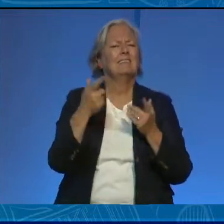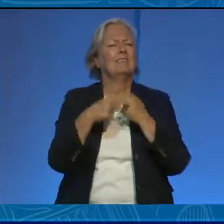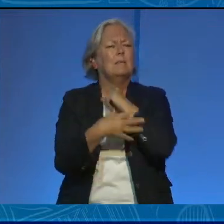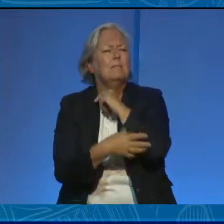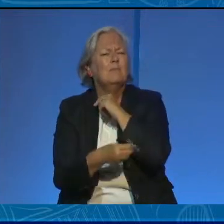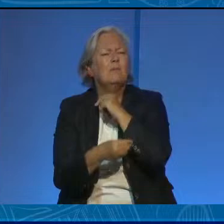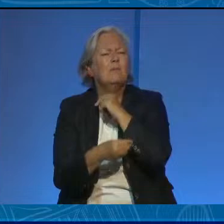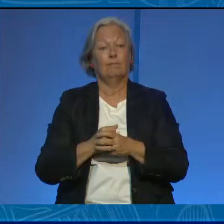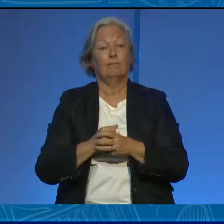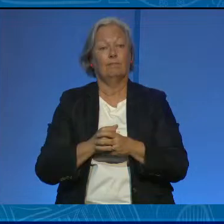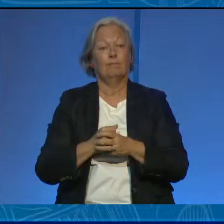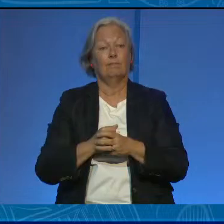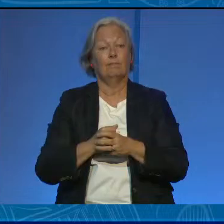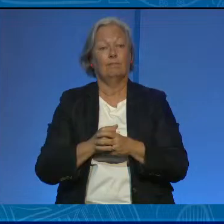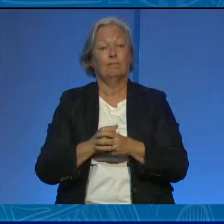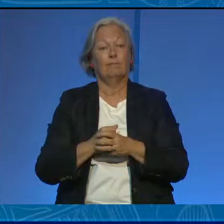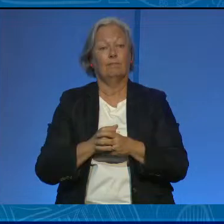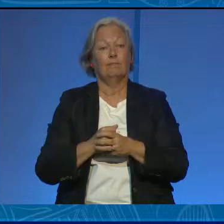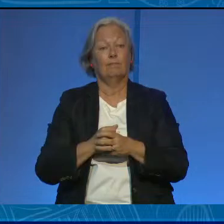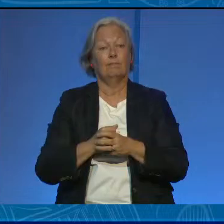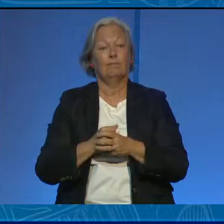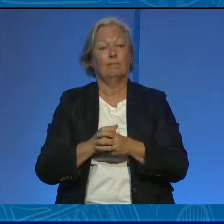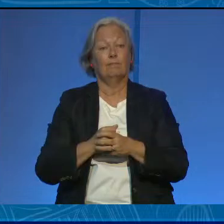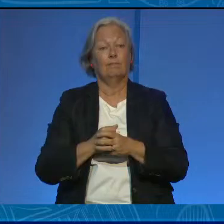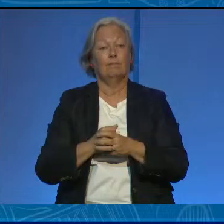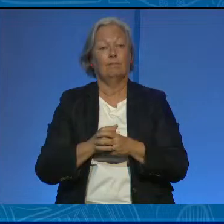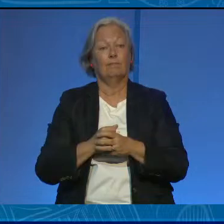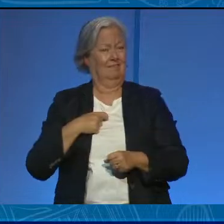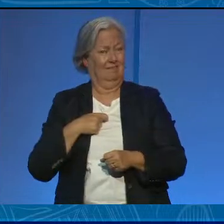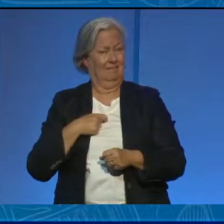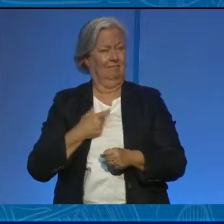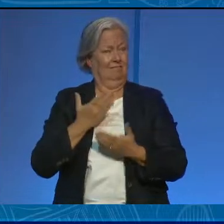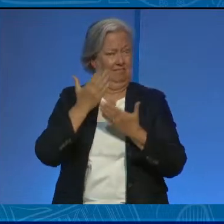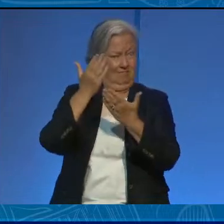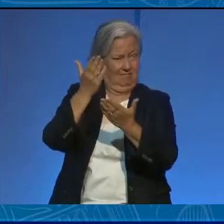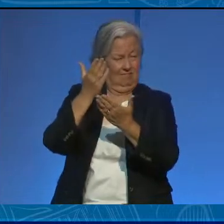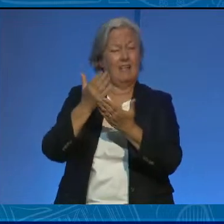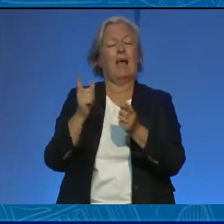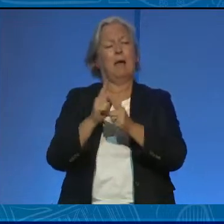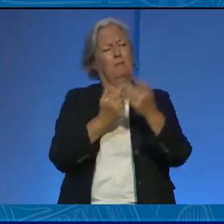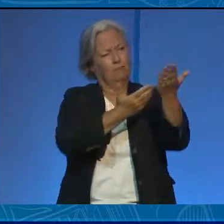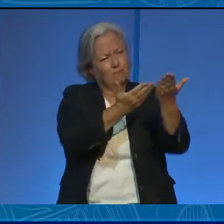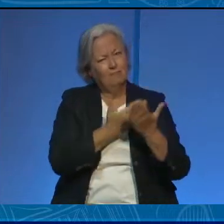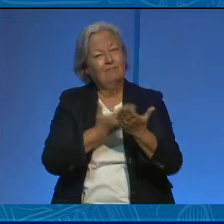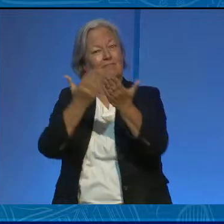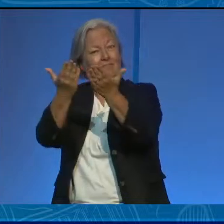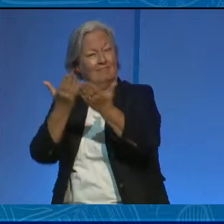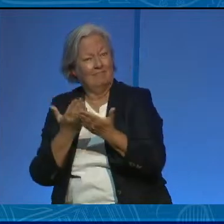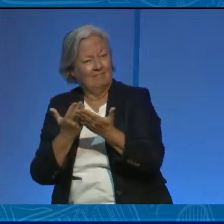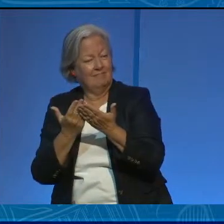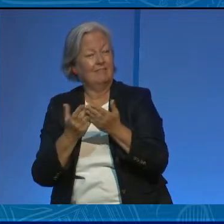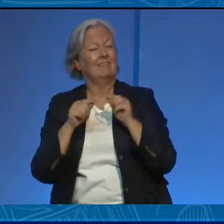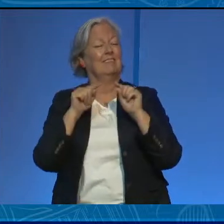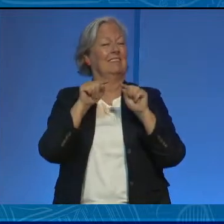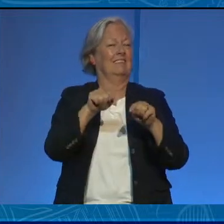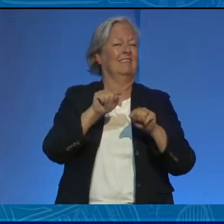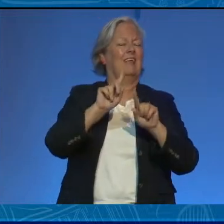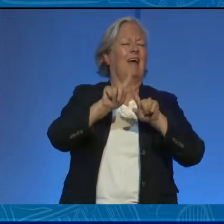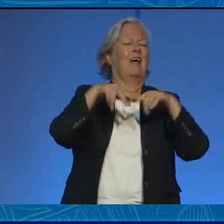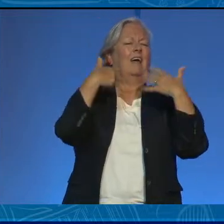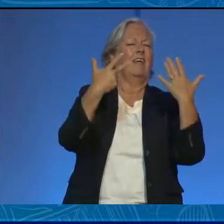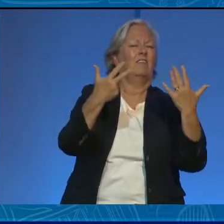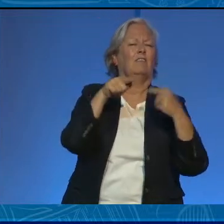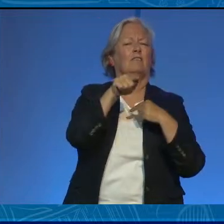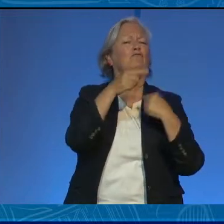Looking ahead to 2020 to host the 8th session of the Global Platform for Disaster Risk Reduction in Geneva in